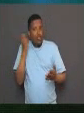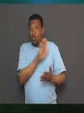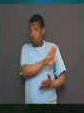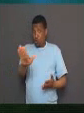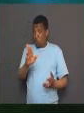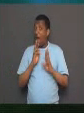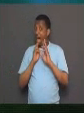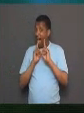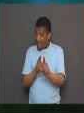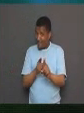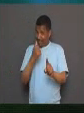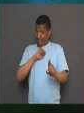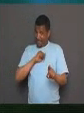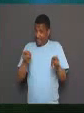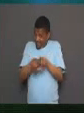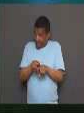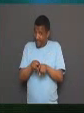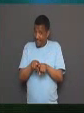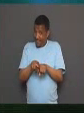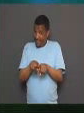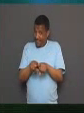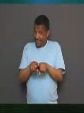Was your answer similar to mine?